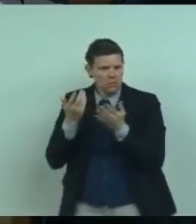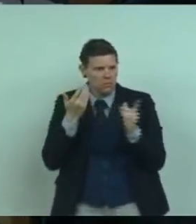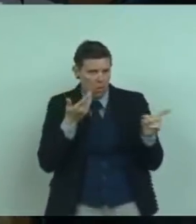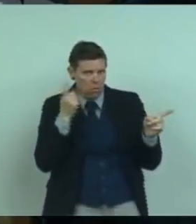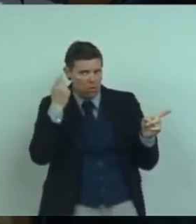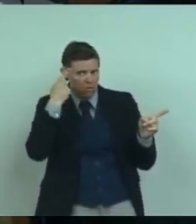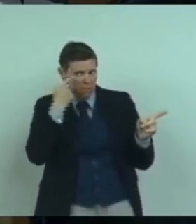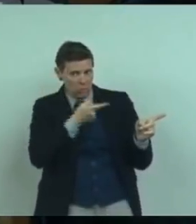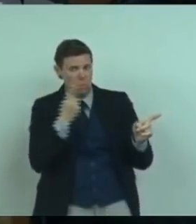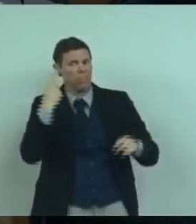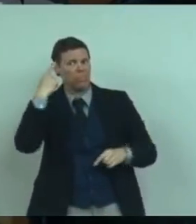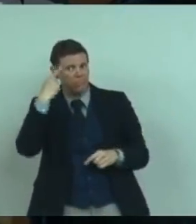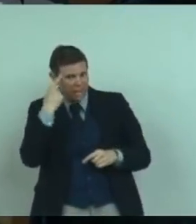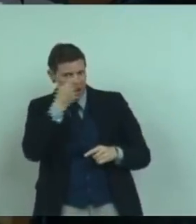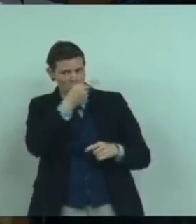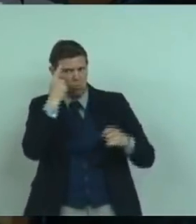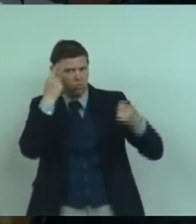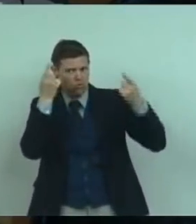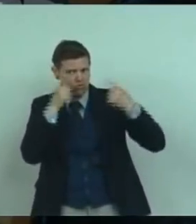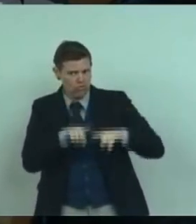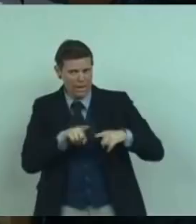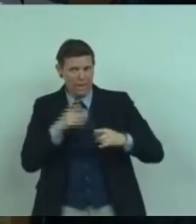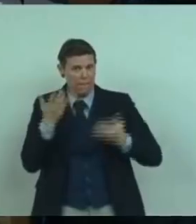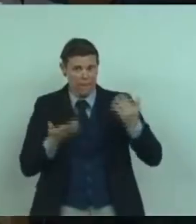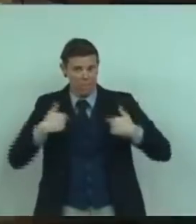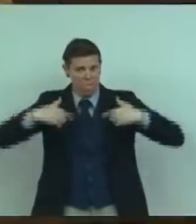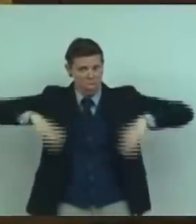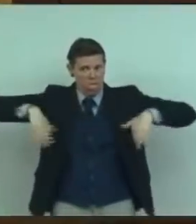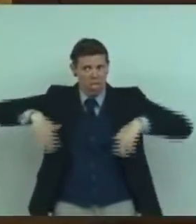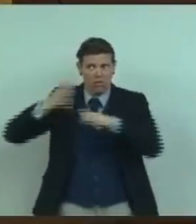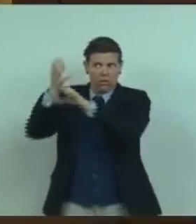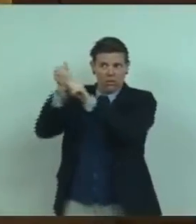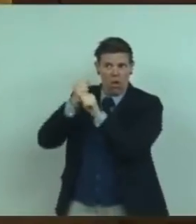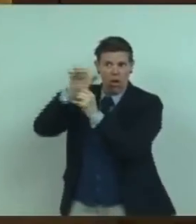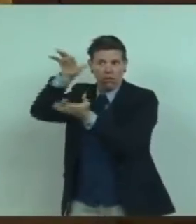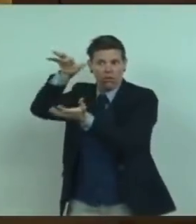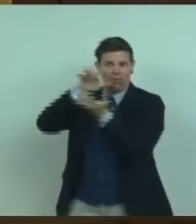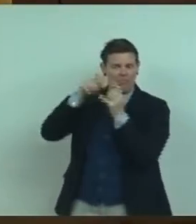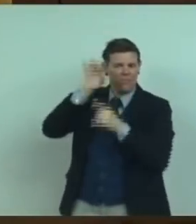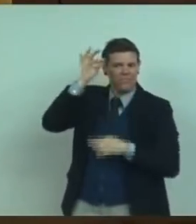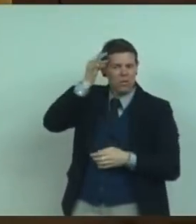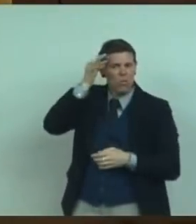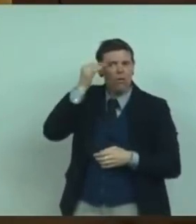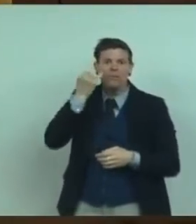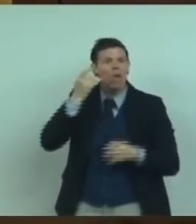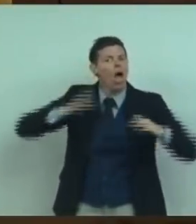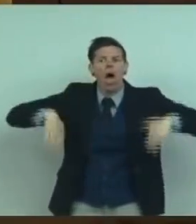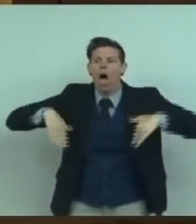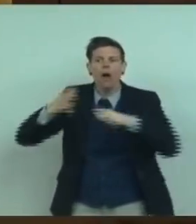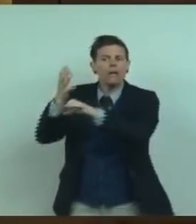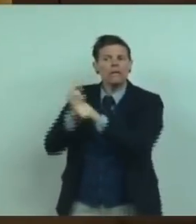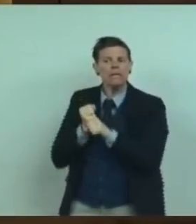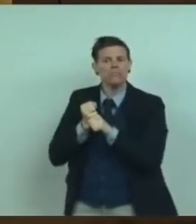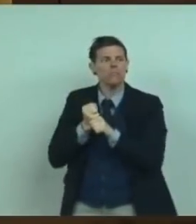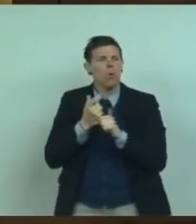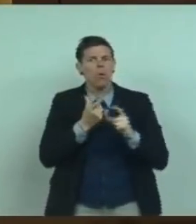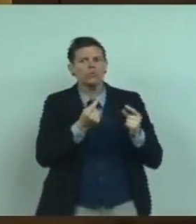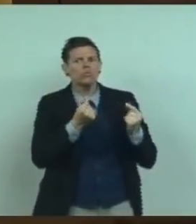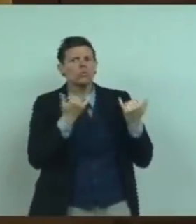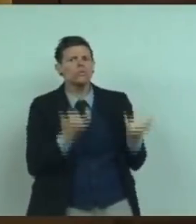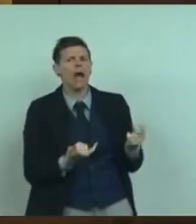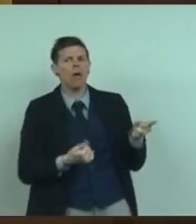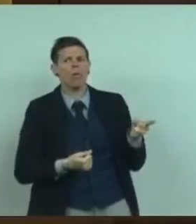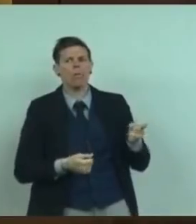more ventilators, if not from the stockpile? So I agree with Senator Heinrich that that has become an